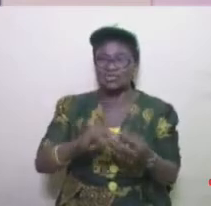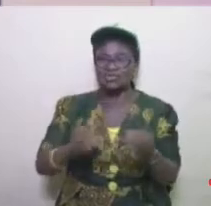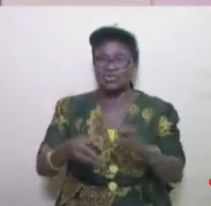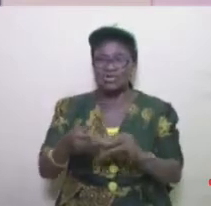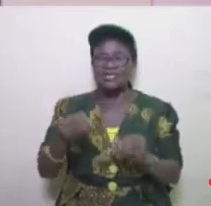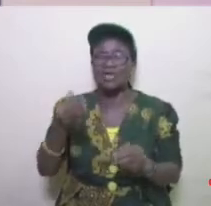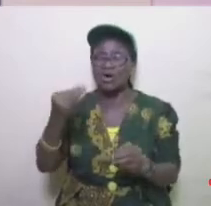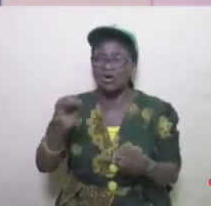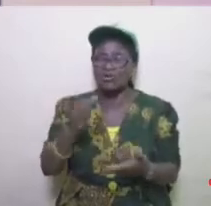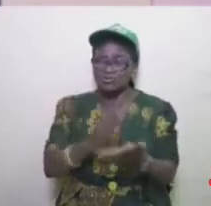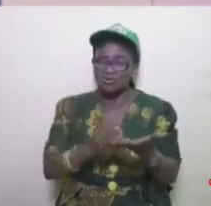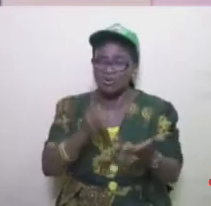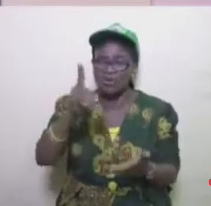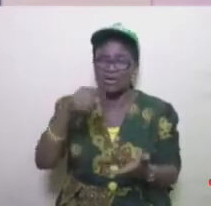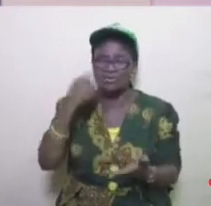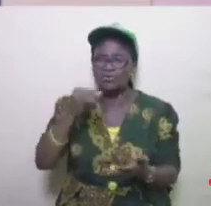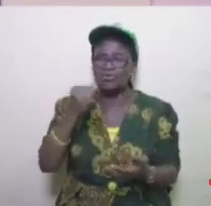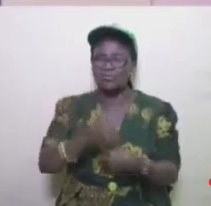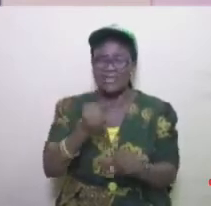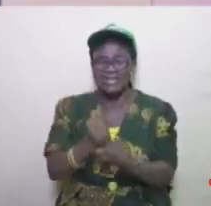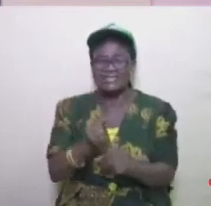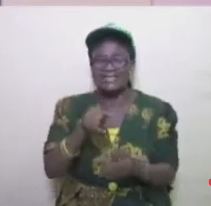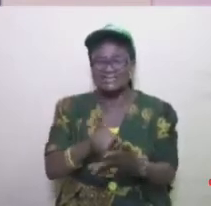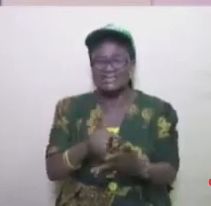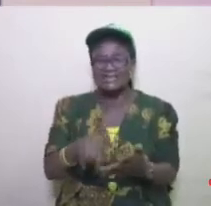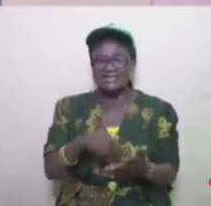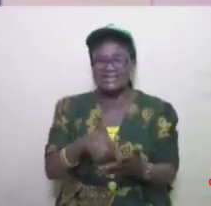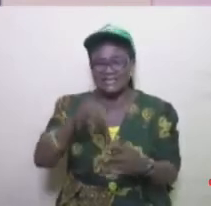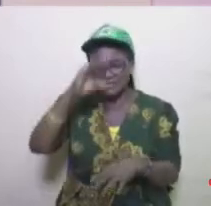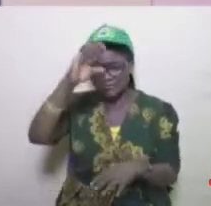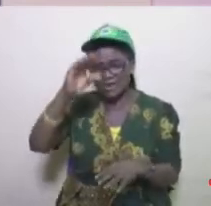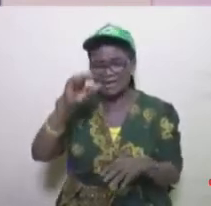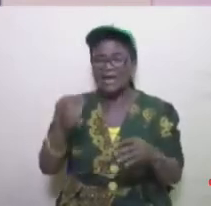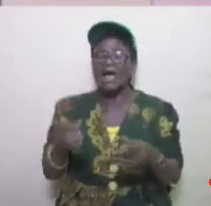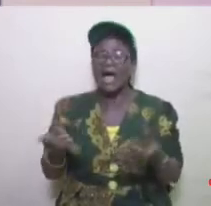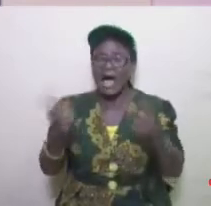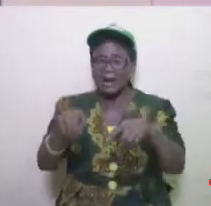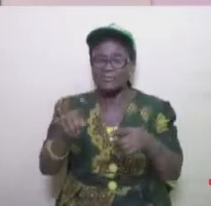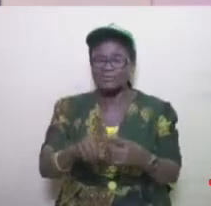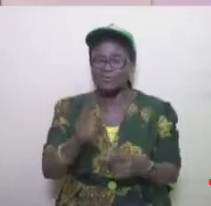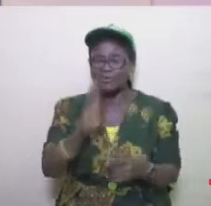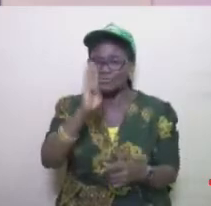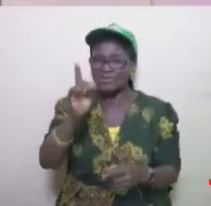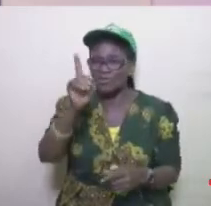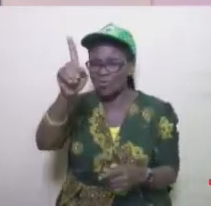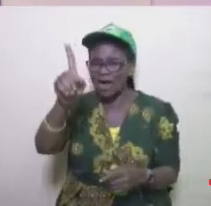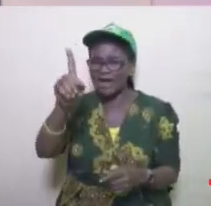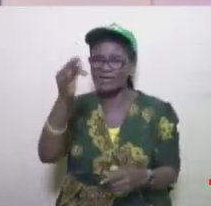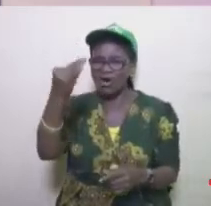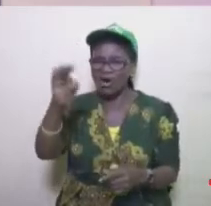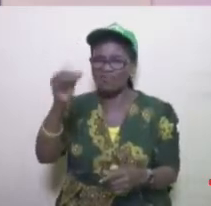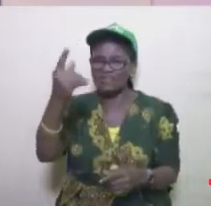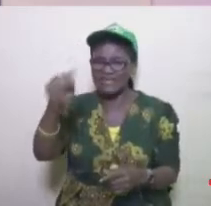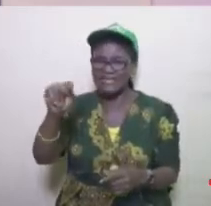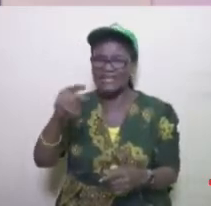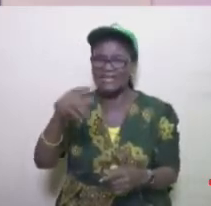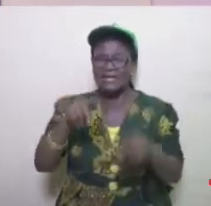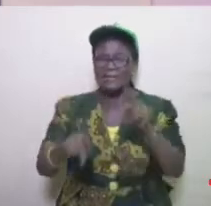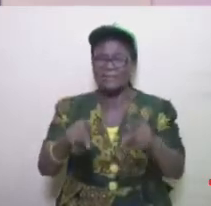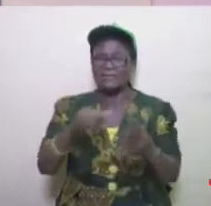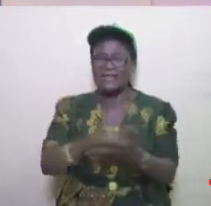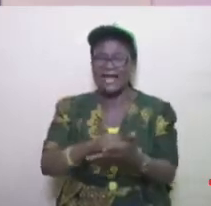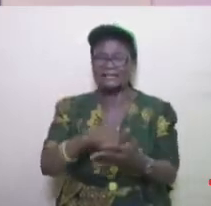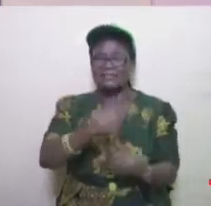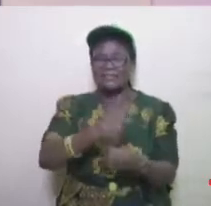it, this man happened to be one of the people that made it